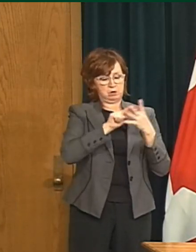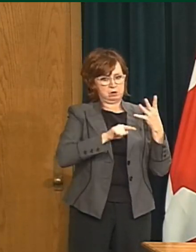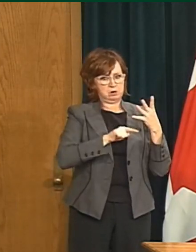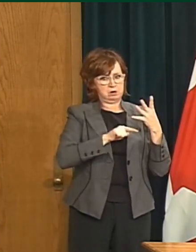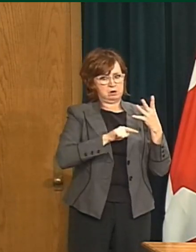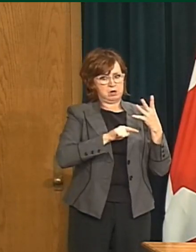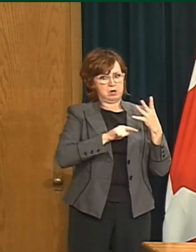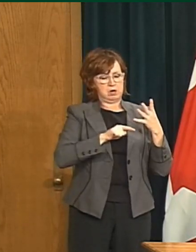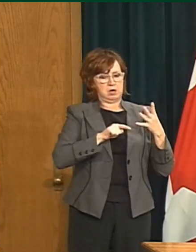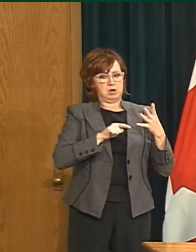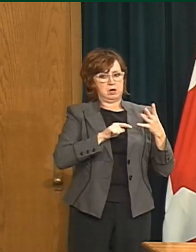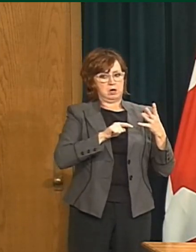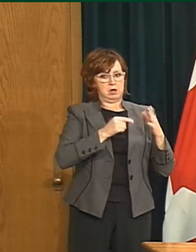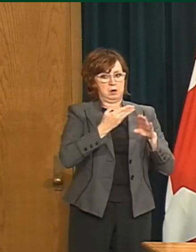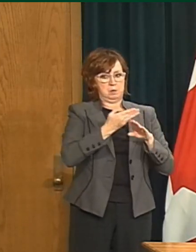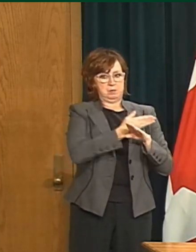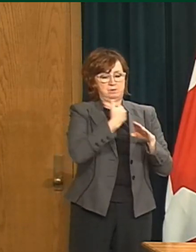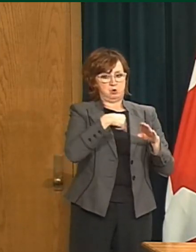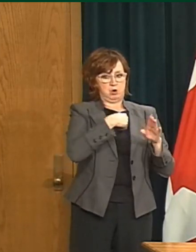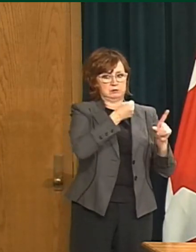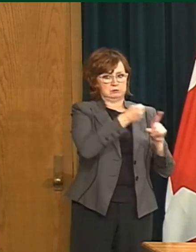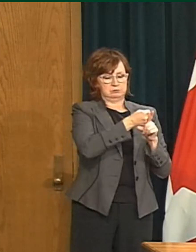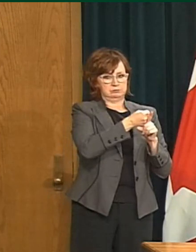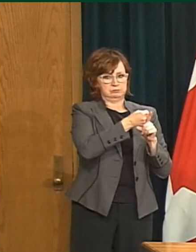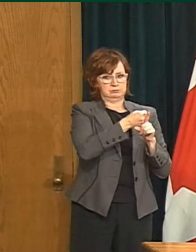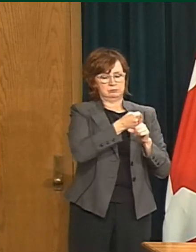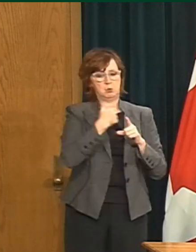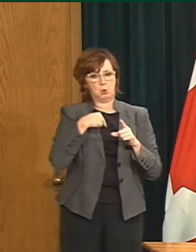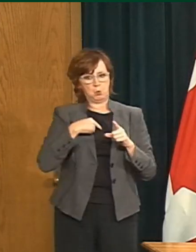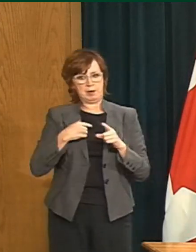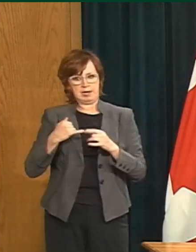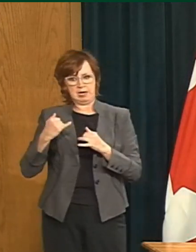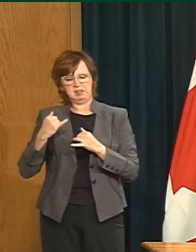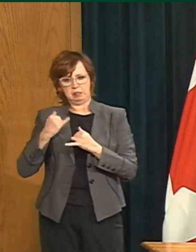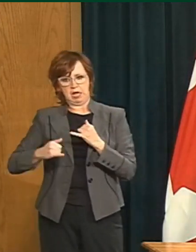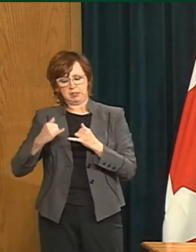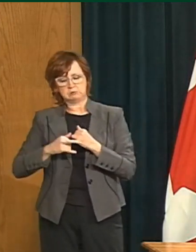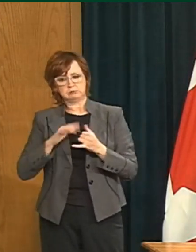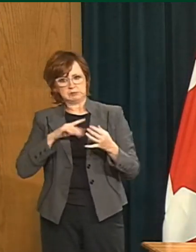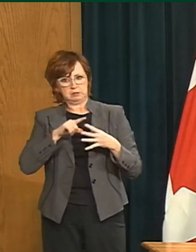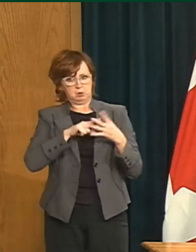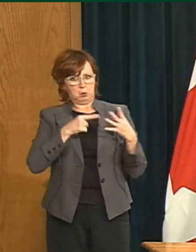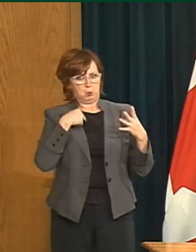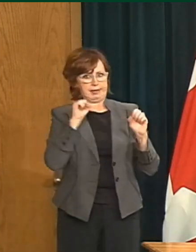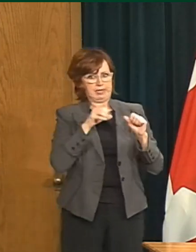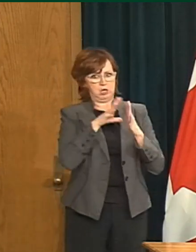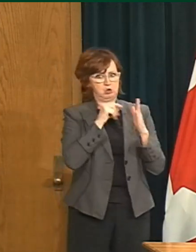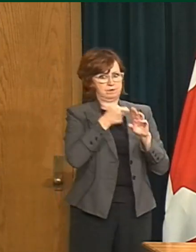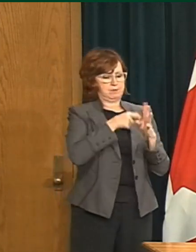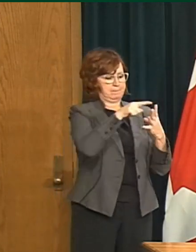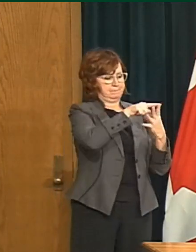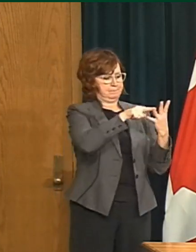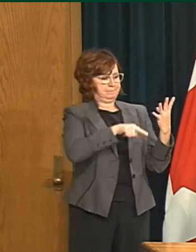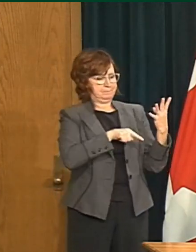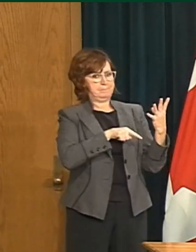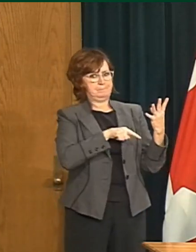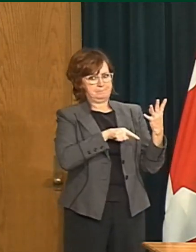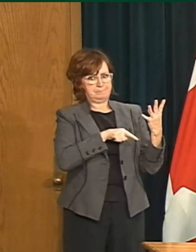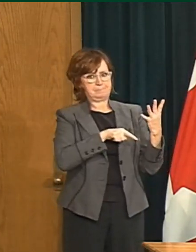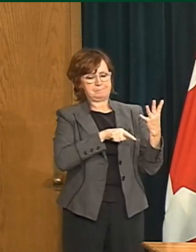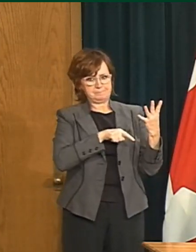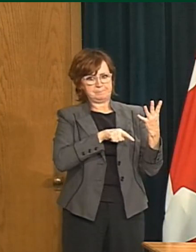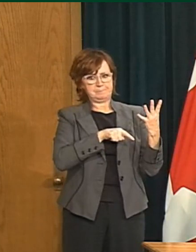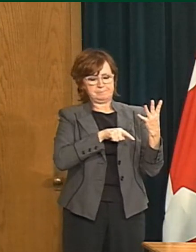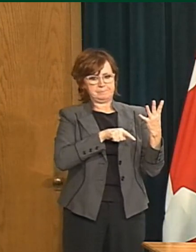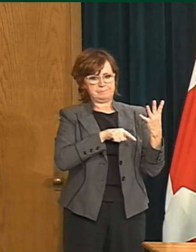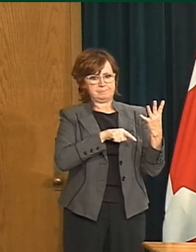into positive ID cases, if you will, and seem to be farther along on the curve than we are here in the province of